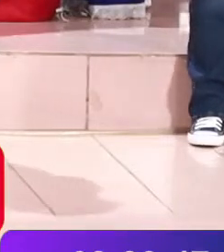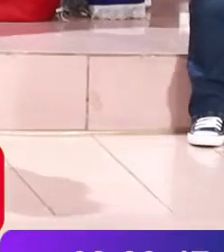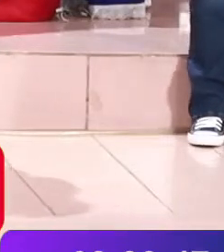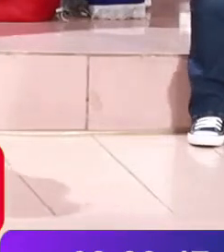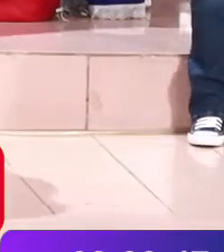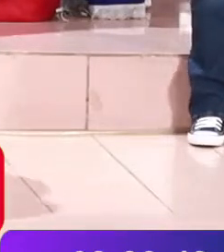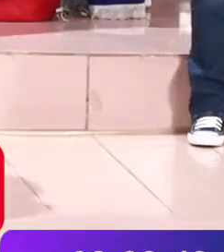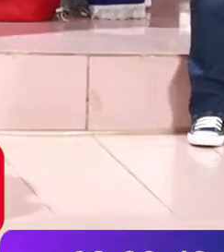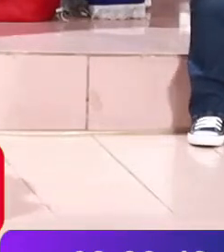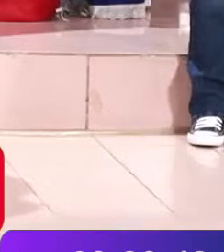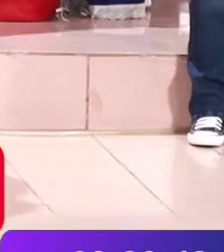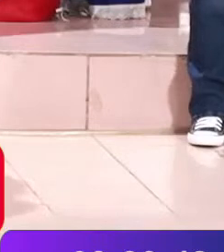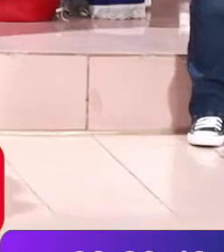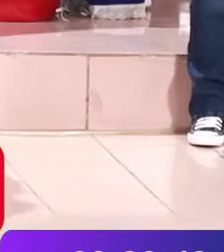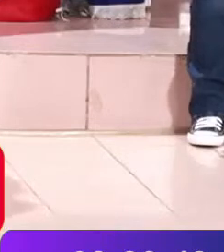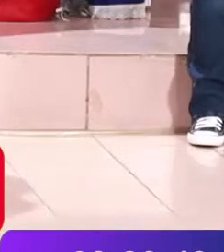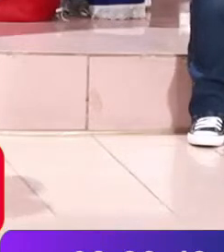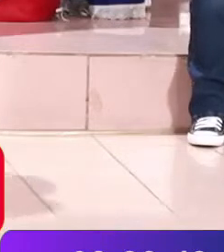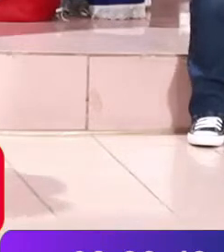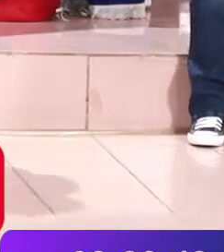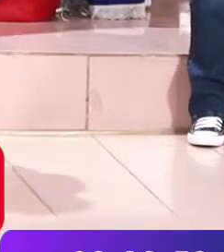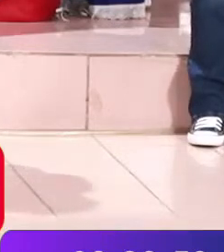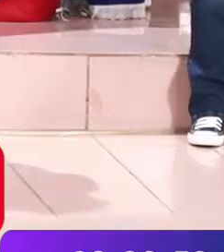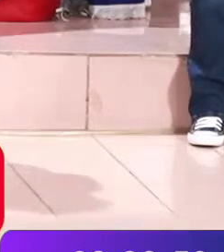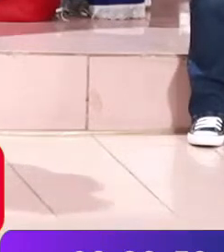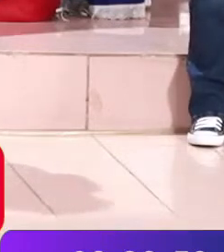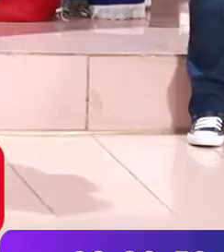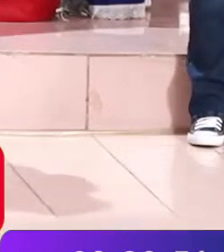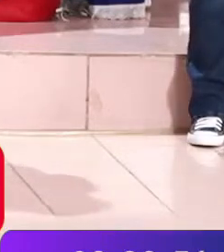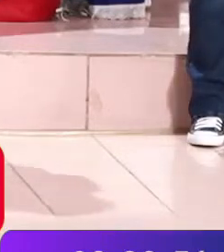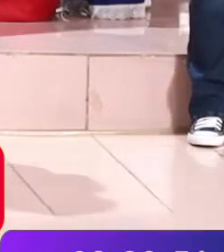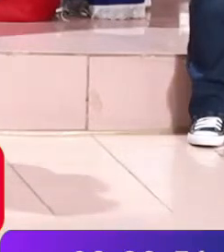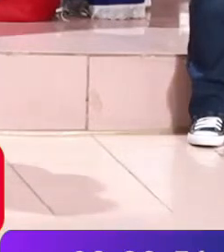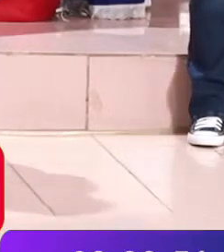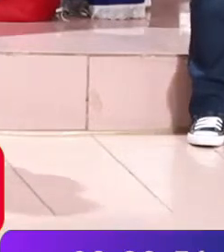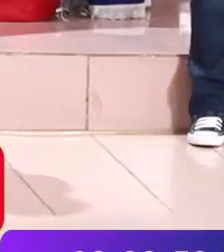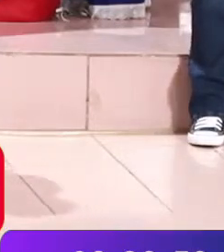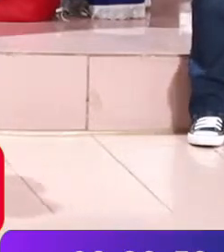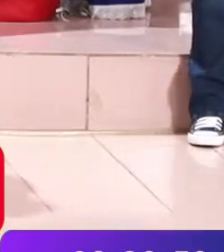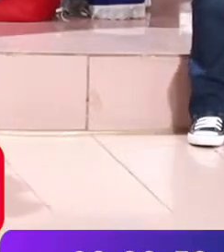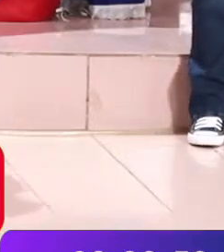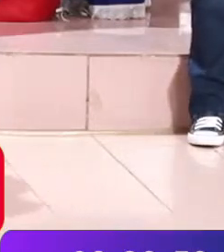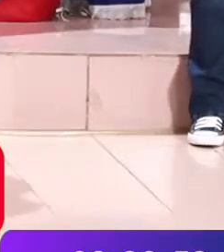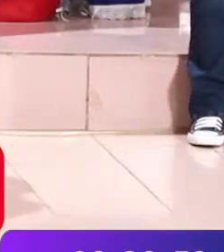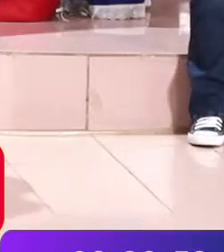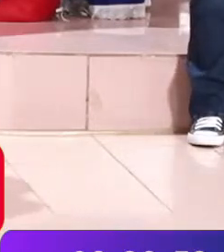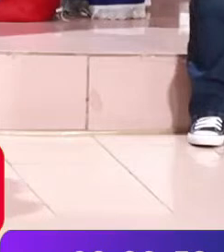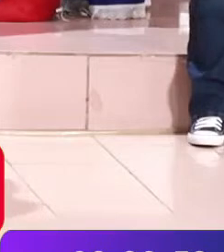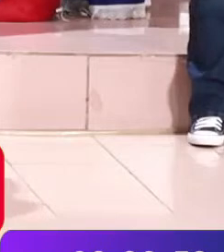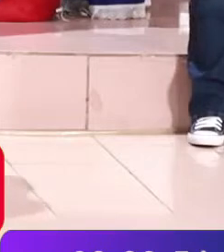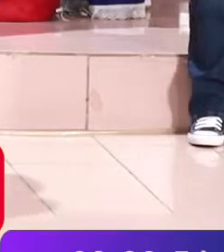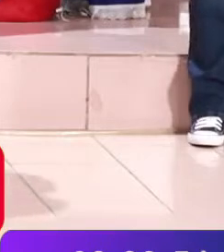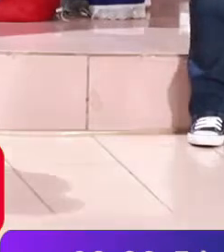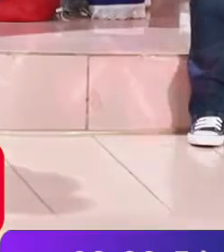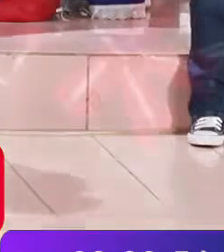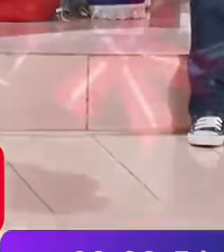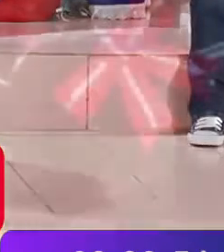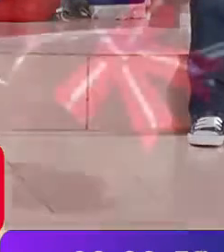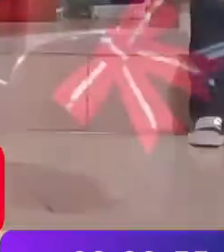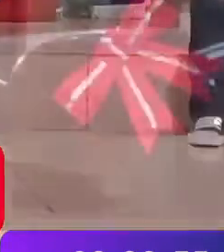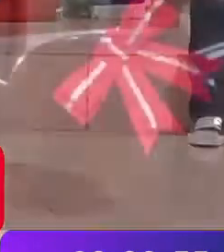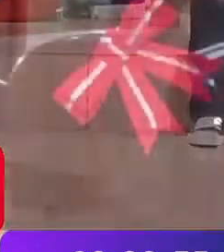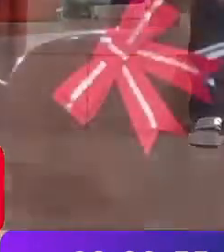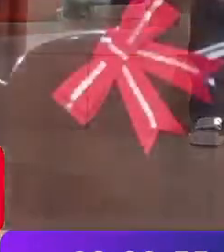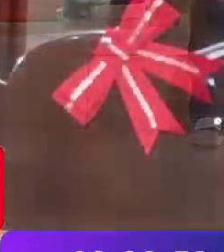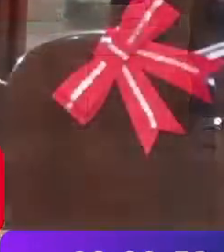also want to thank you because of our church, the church of Jesus Christ, that was redeemed by your blood.